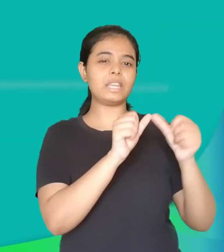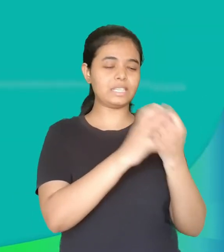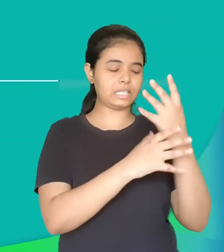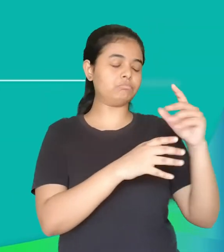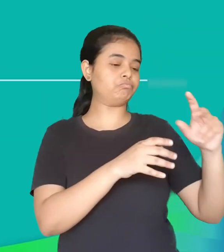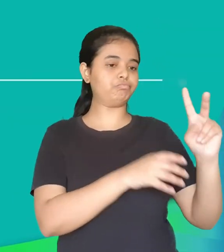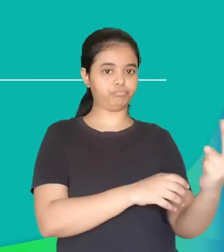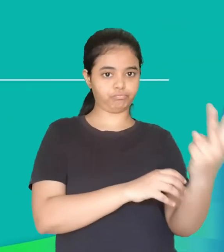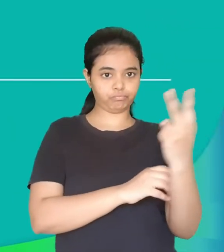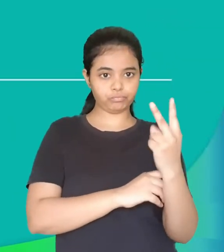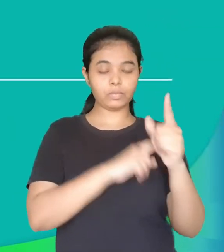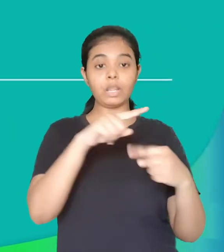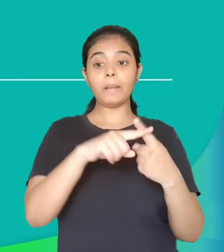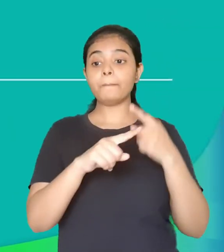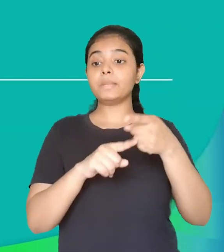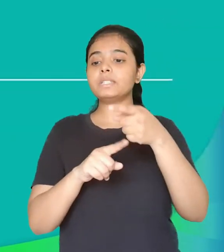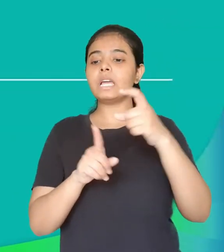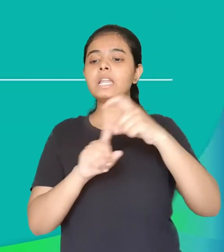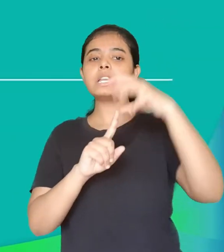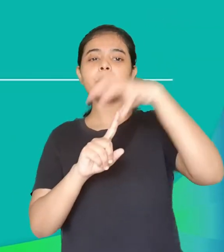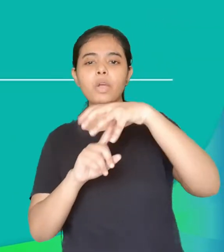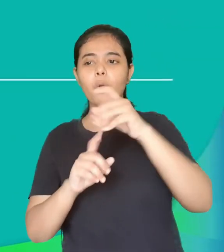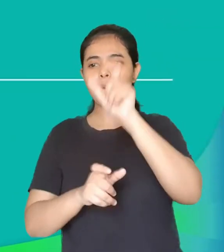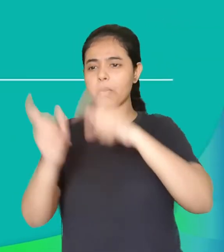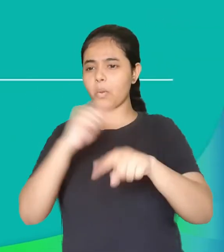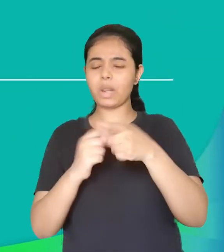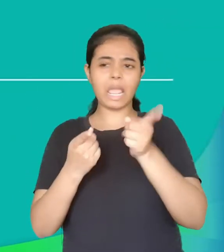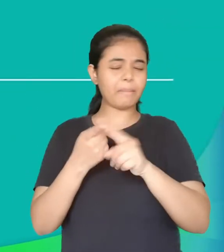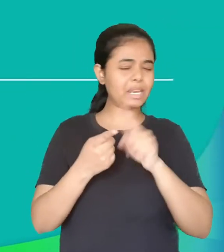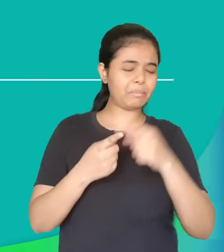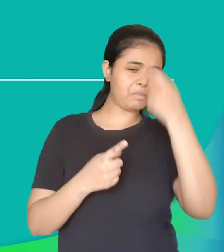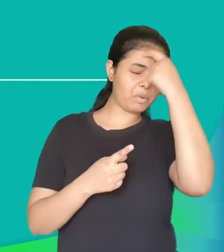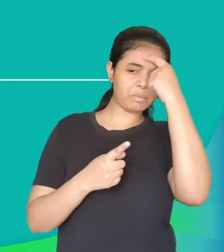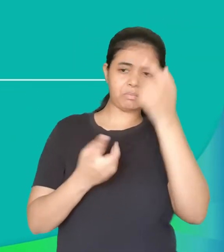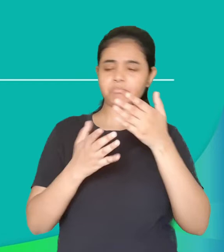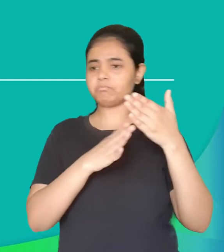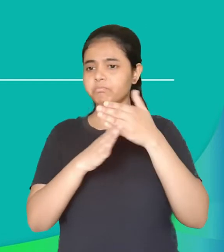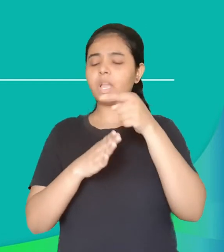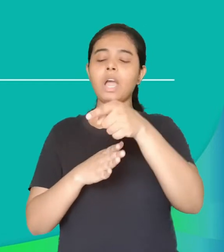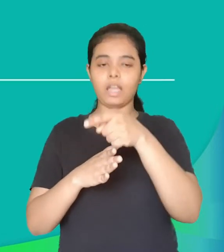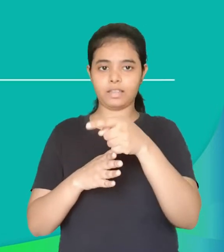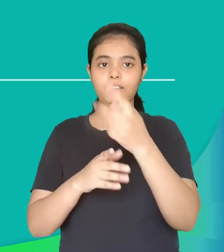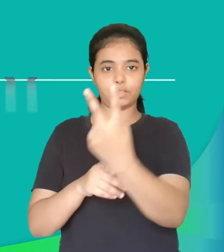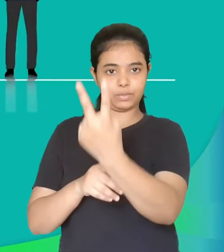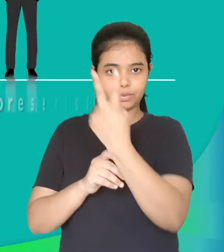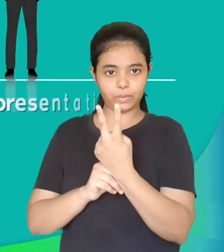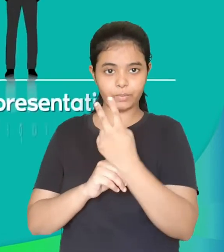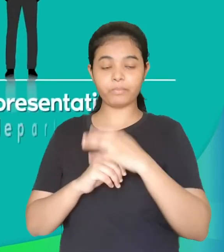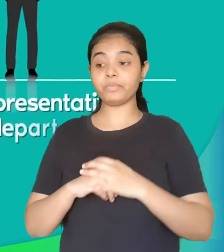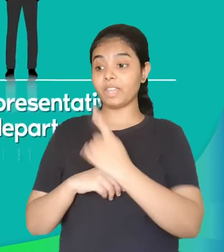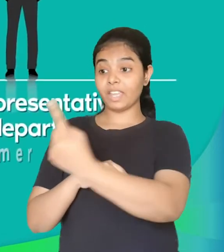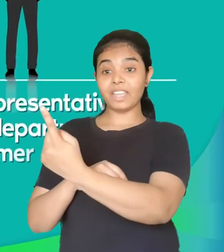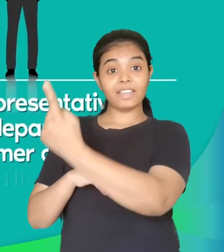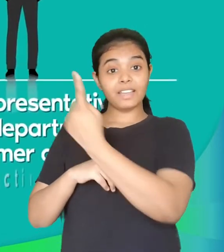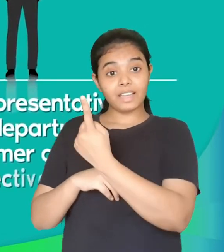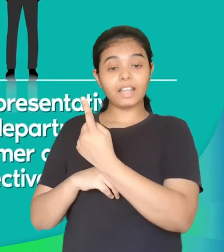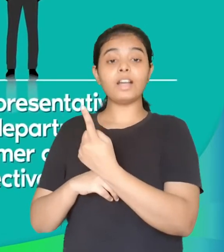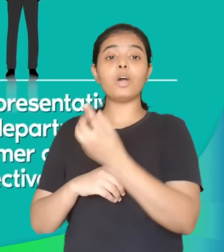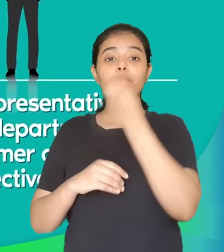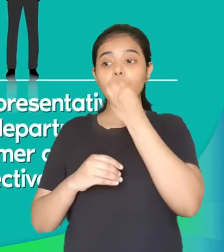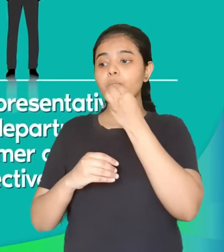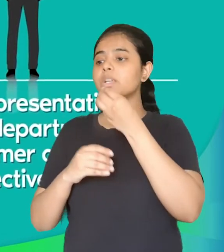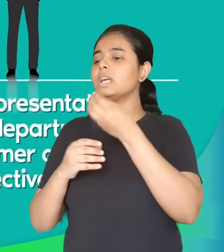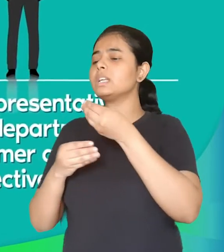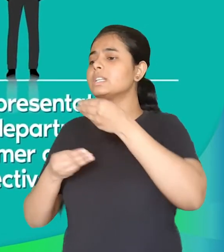state level consisting of 2 members from State Enforcement Agency, 1 representative from Department